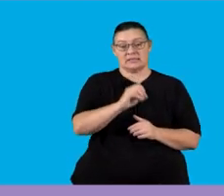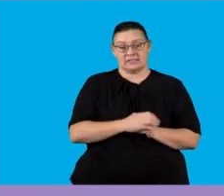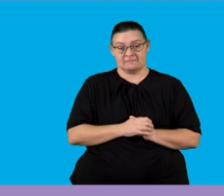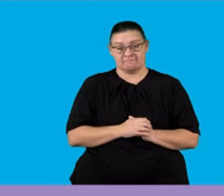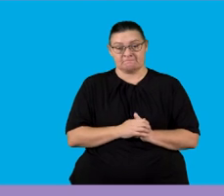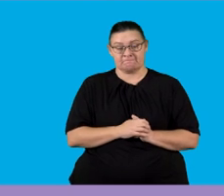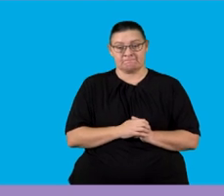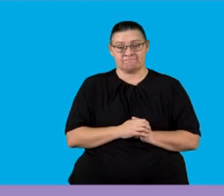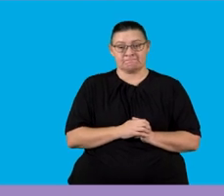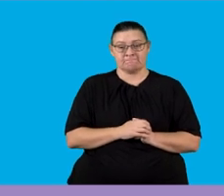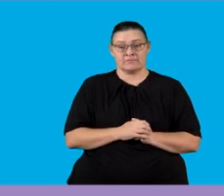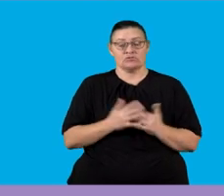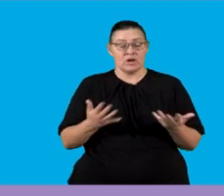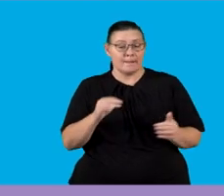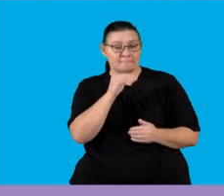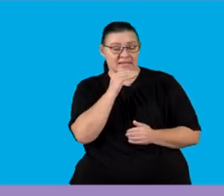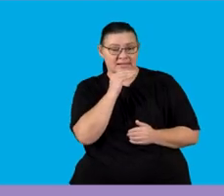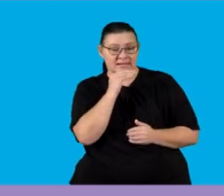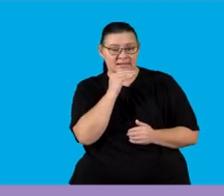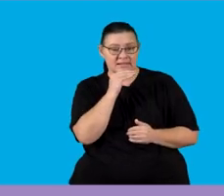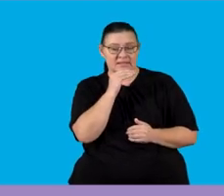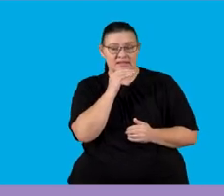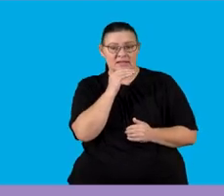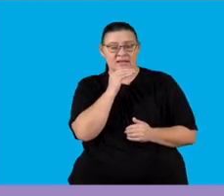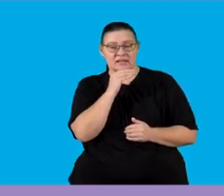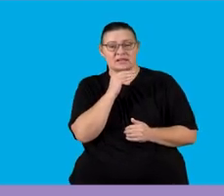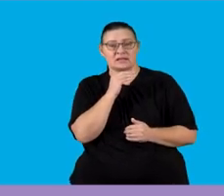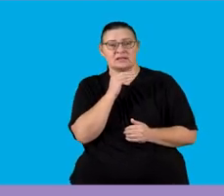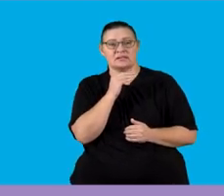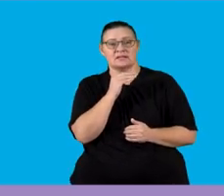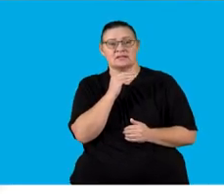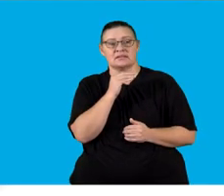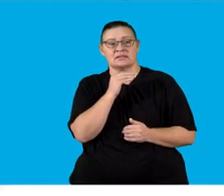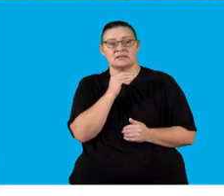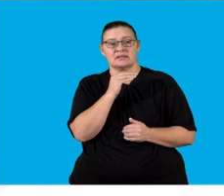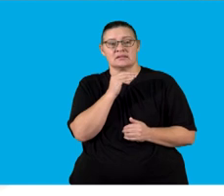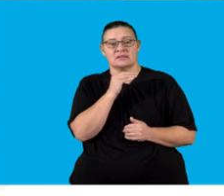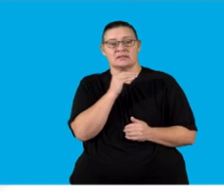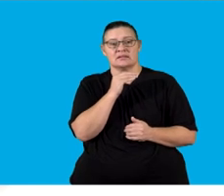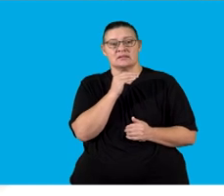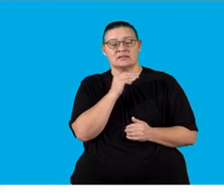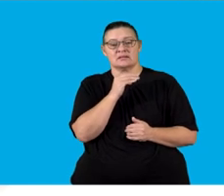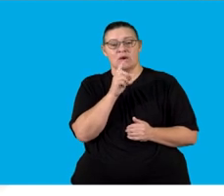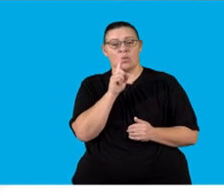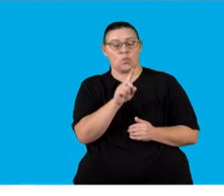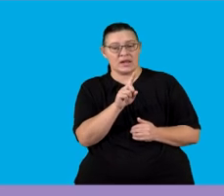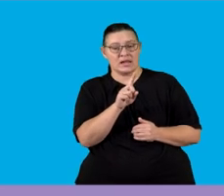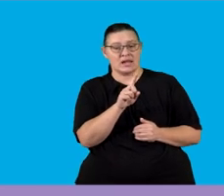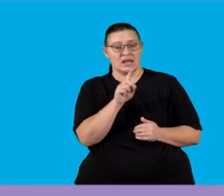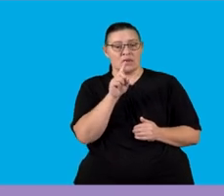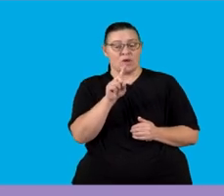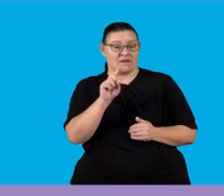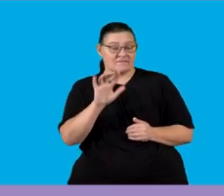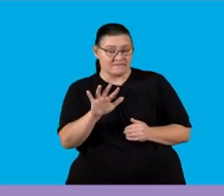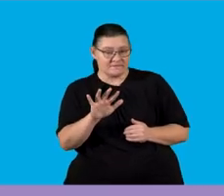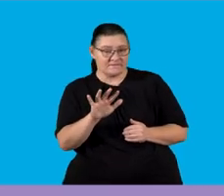115 is the 20th term in this sequence. Let's look at a last question. Now we have there,